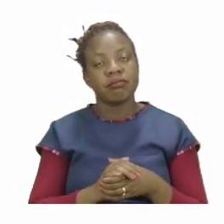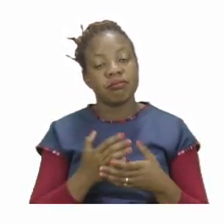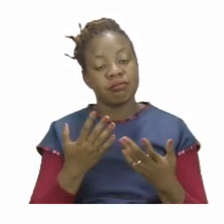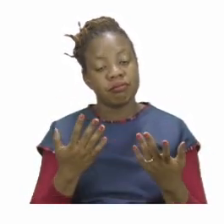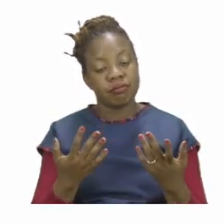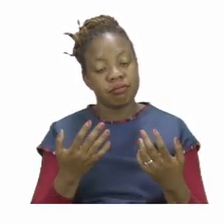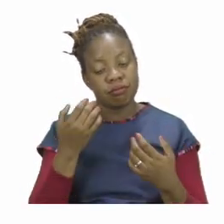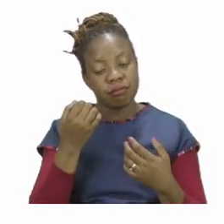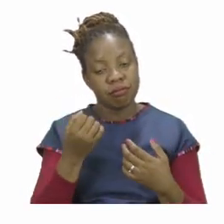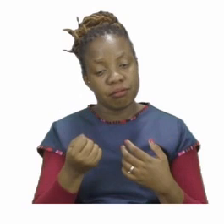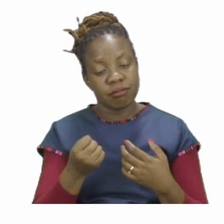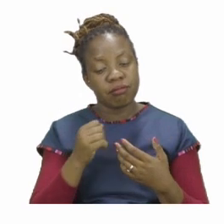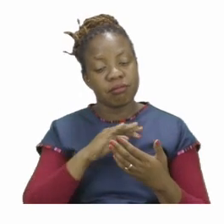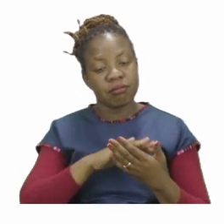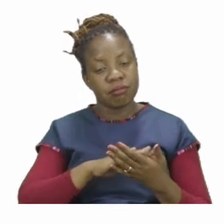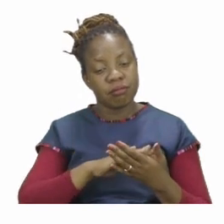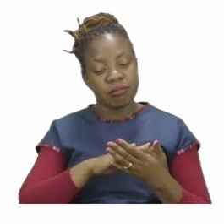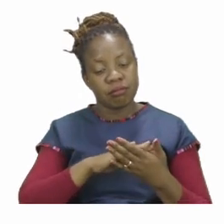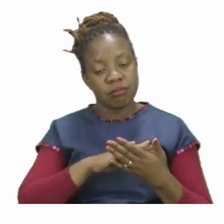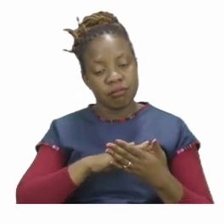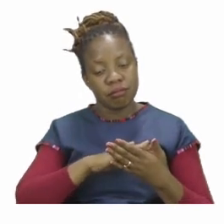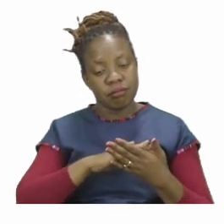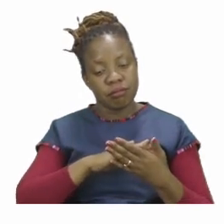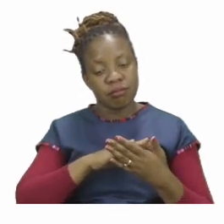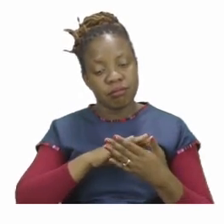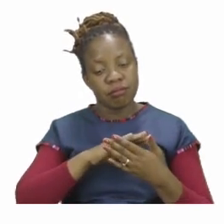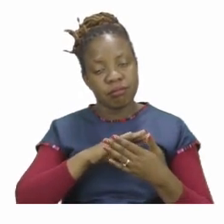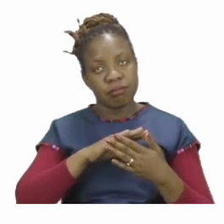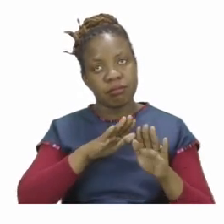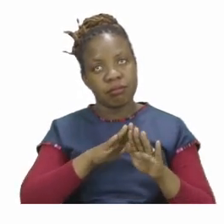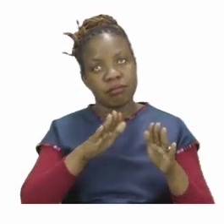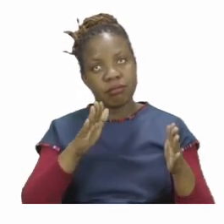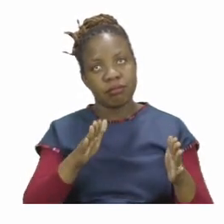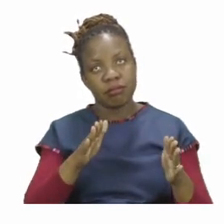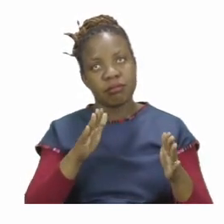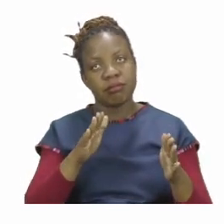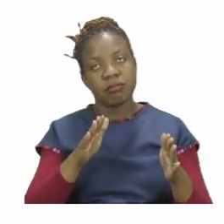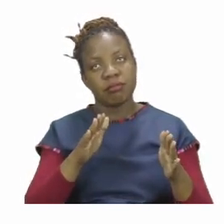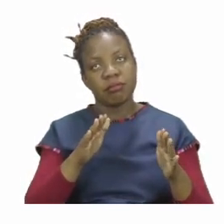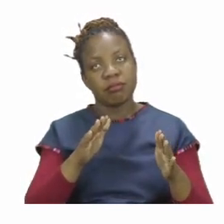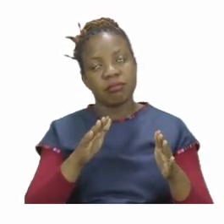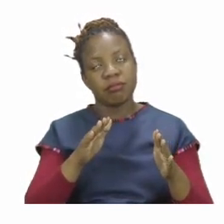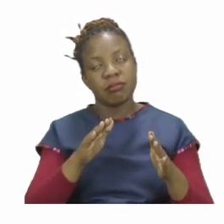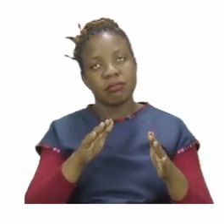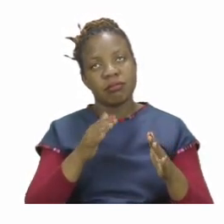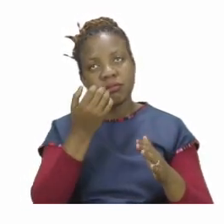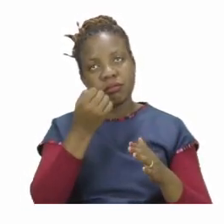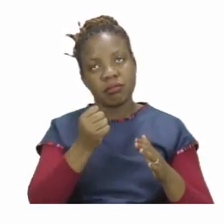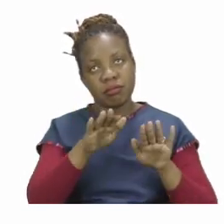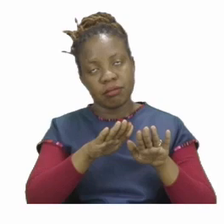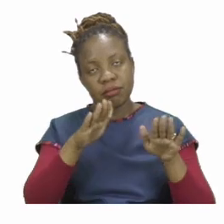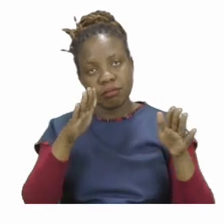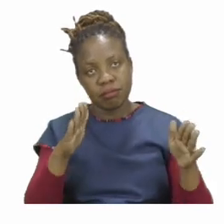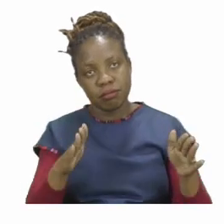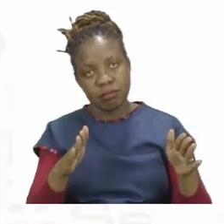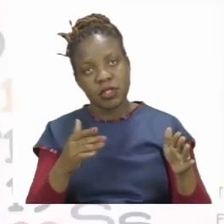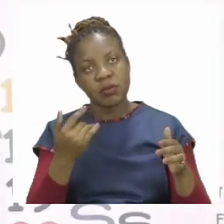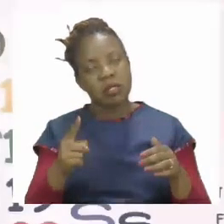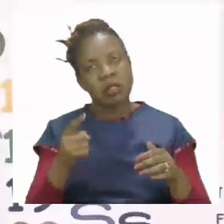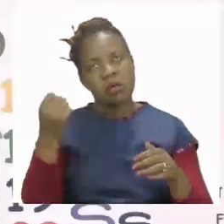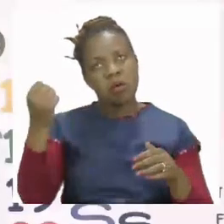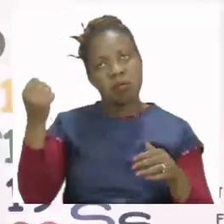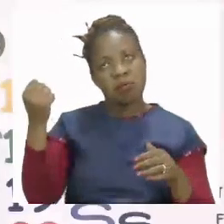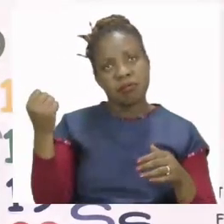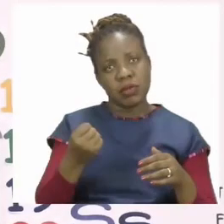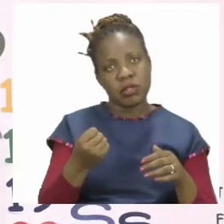bit too big for me to measure with my hands. But I'm going to show you quickly how you can go